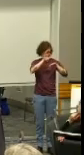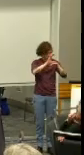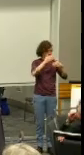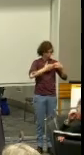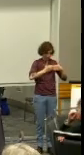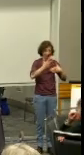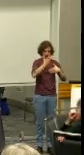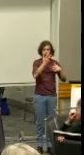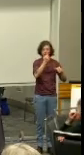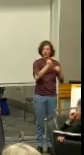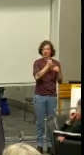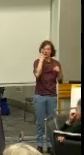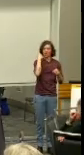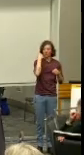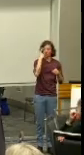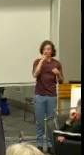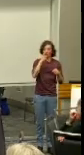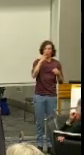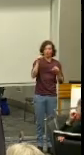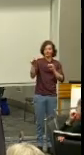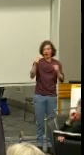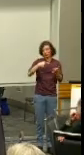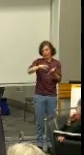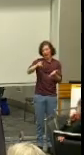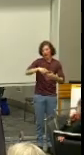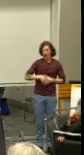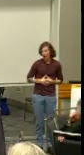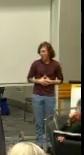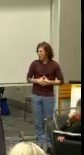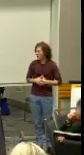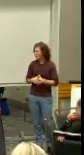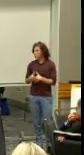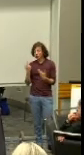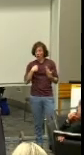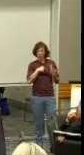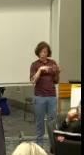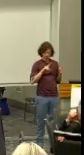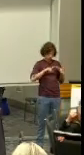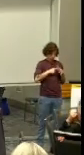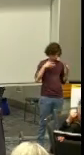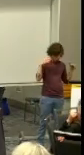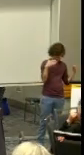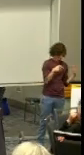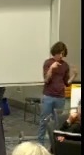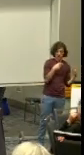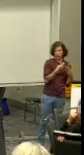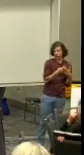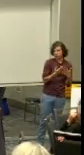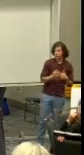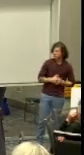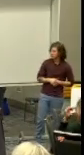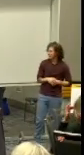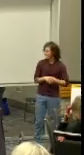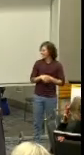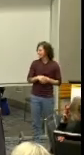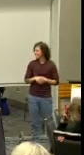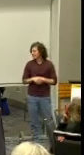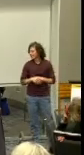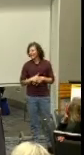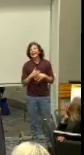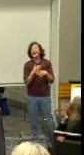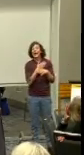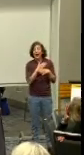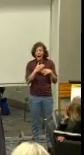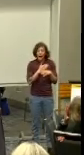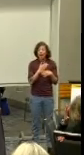3 years to cover that and pay for that. So we're certainly working on that piece there. And our average unit cost is coming